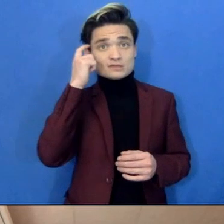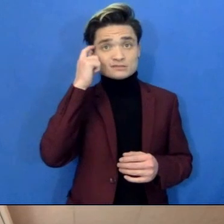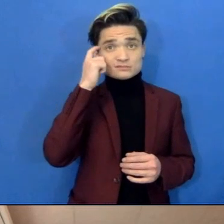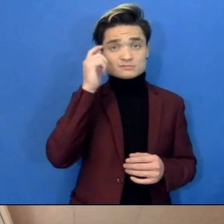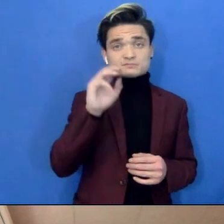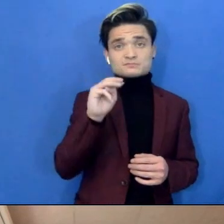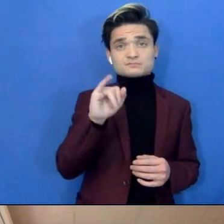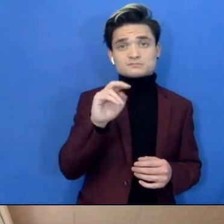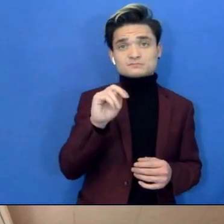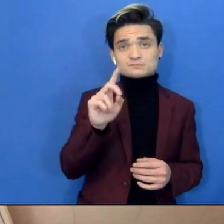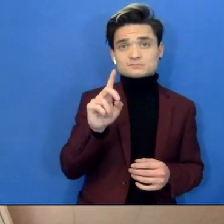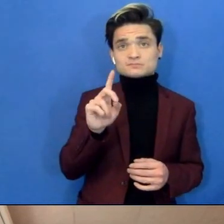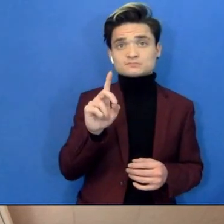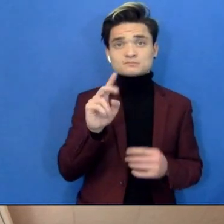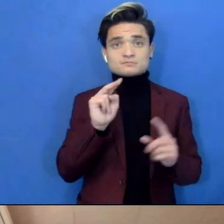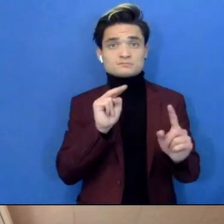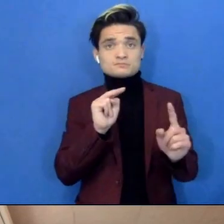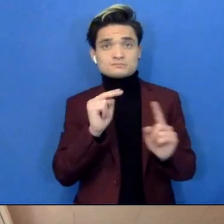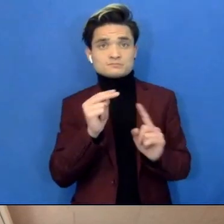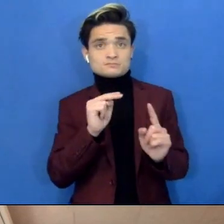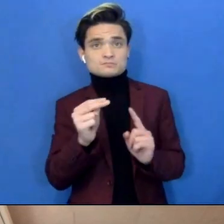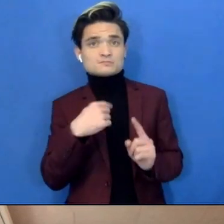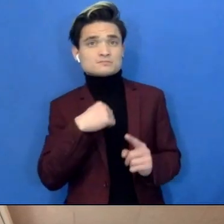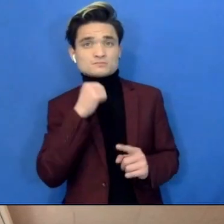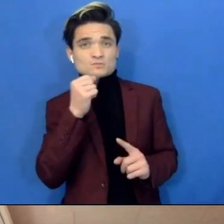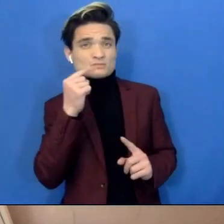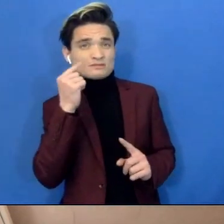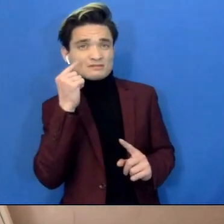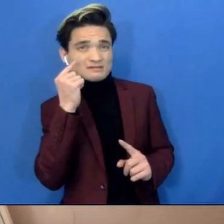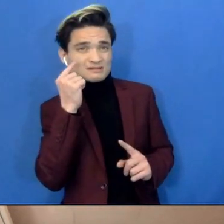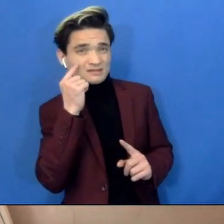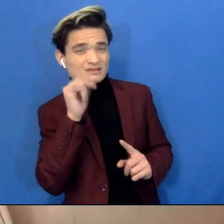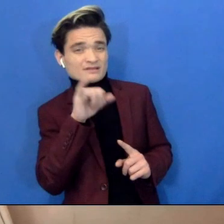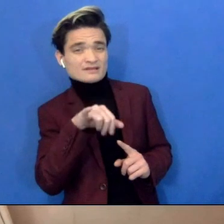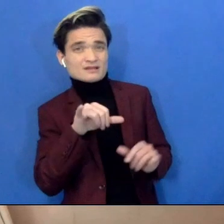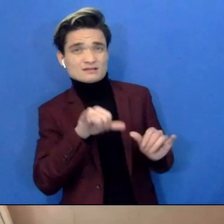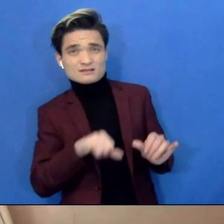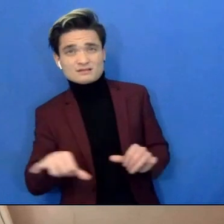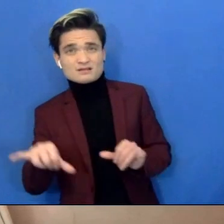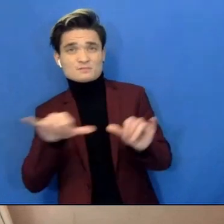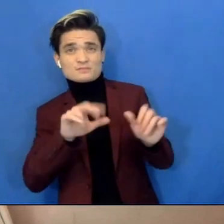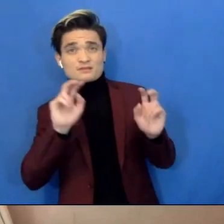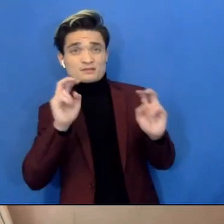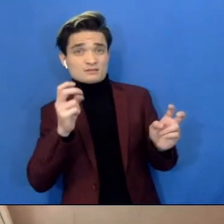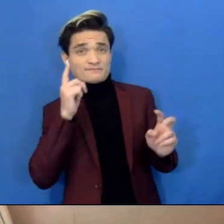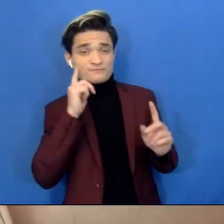think that's the common thing of improvisers. Like